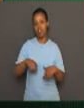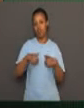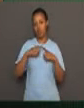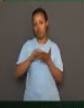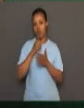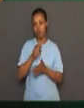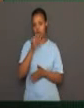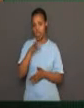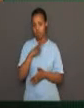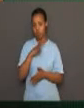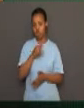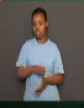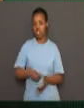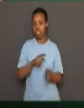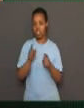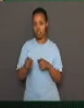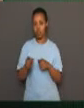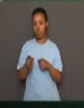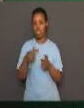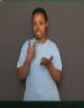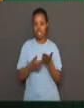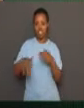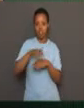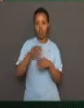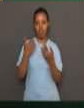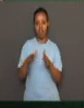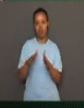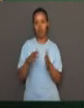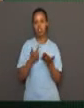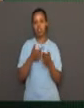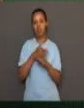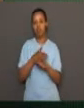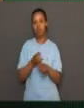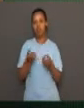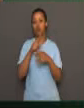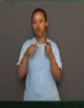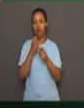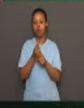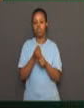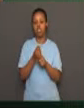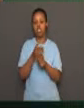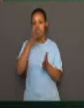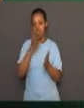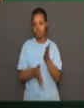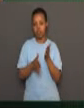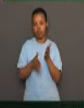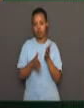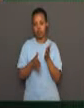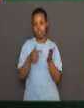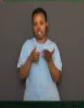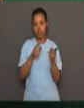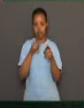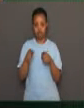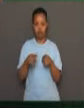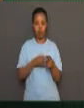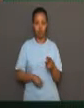The human embryo no longer needs a yolk sac, but even after millions of years, each human embryo is rolled out to